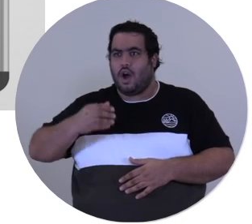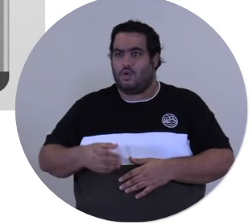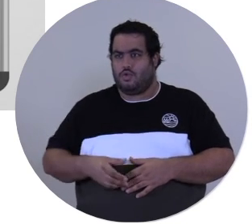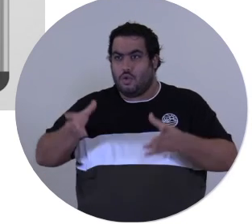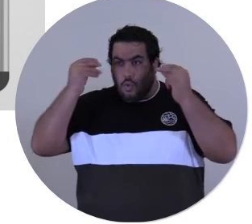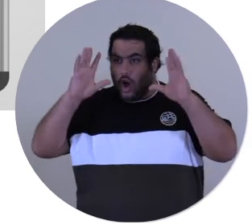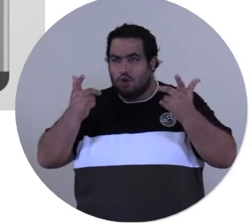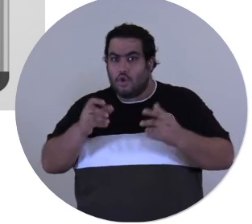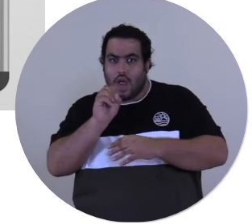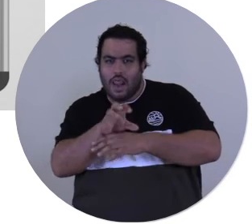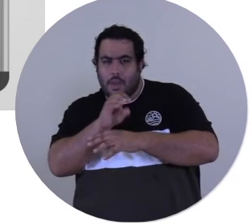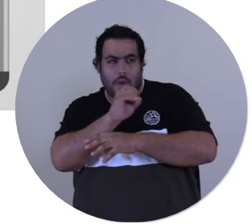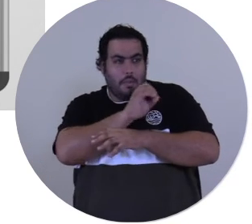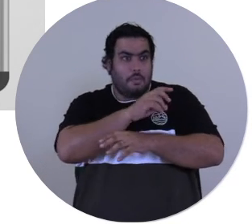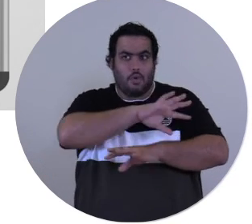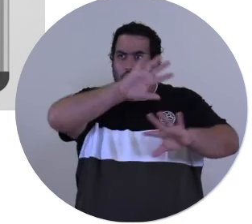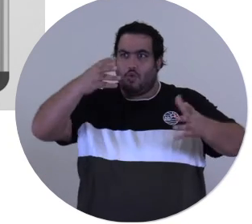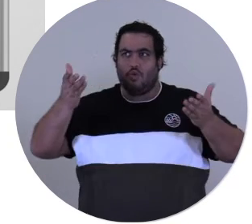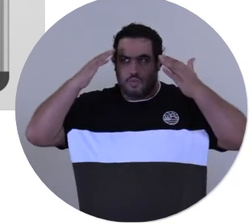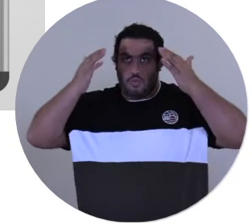promote awareness of the dangers.